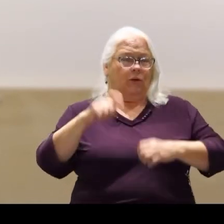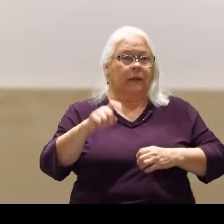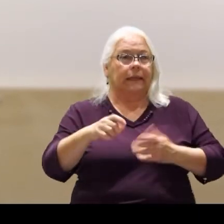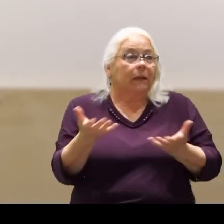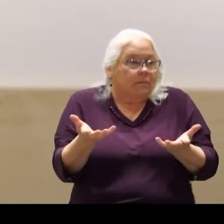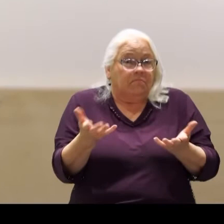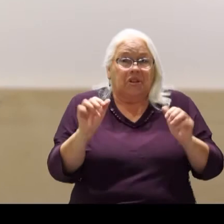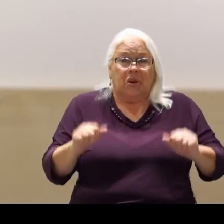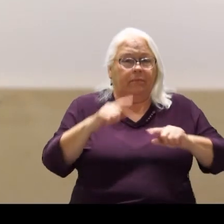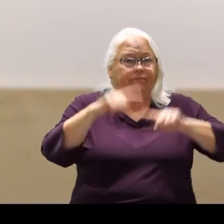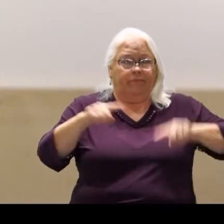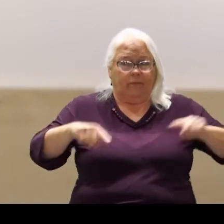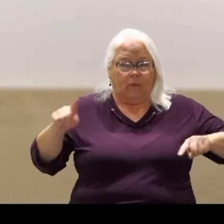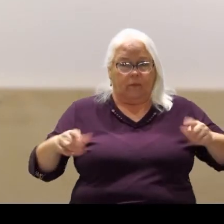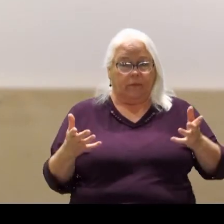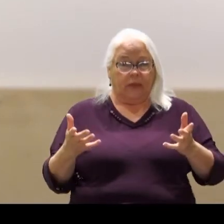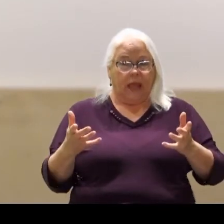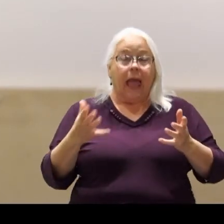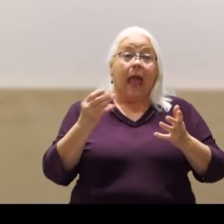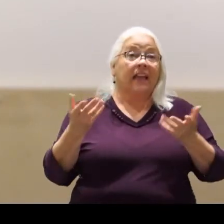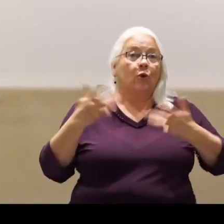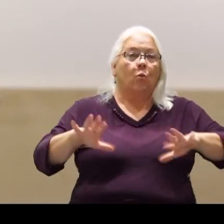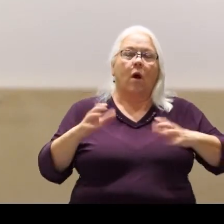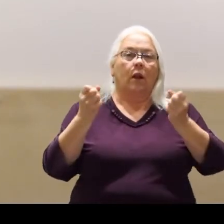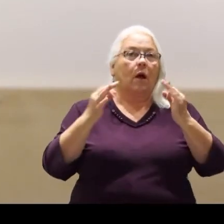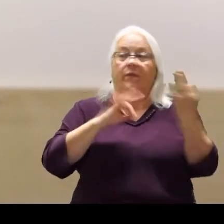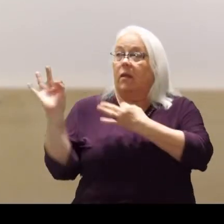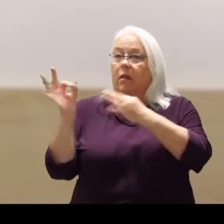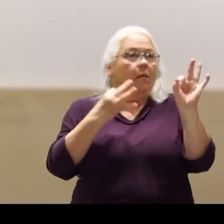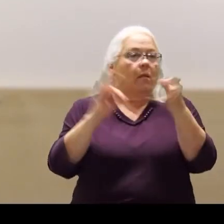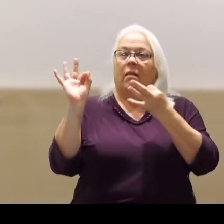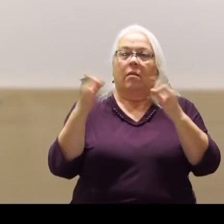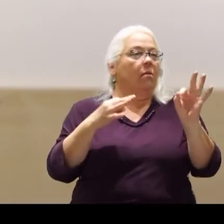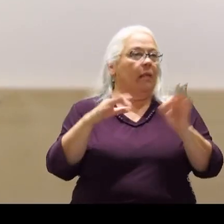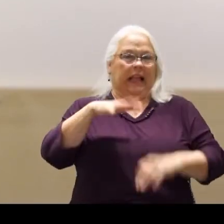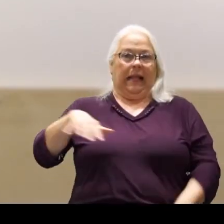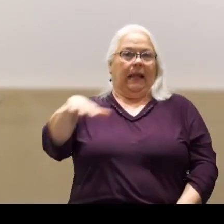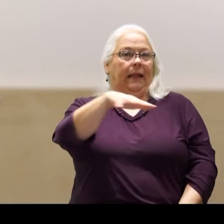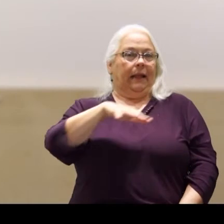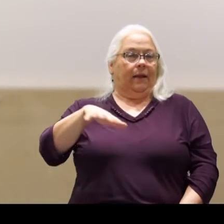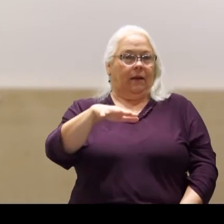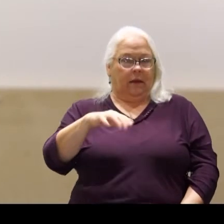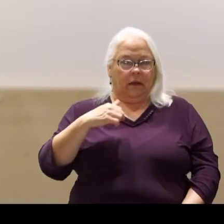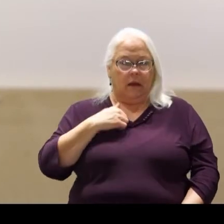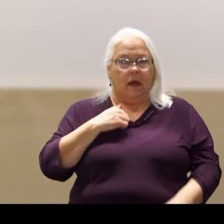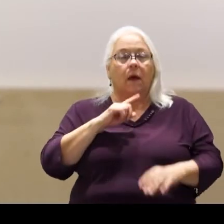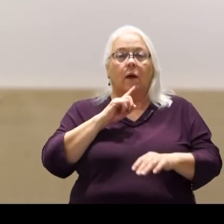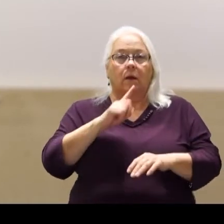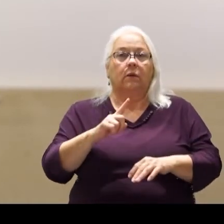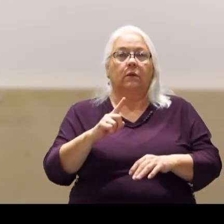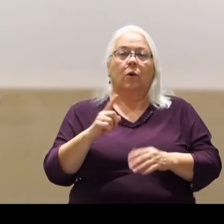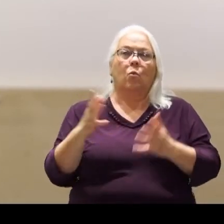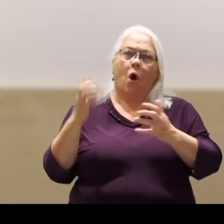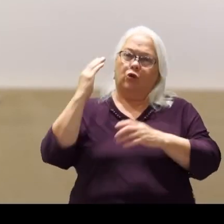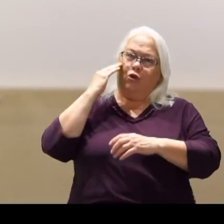needs or emotional needs as well, and making sure there's not a lot of distractions around,